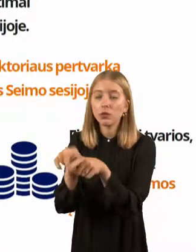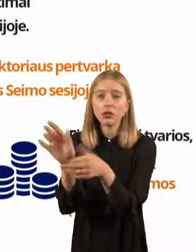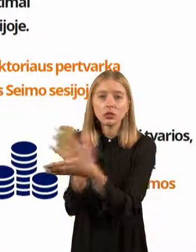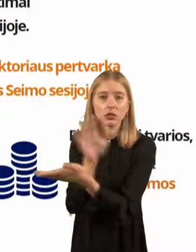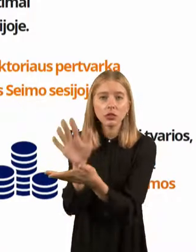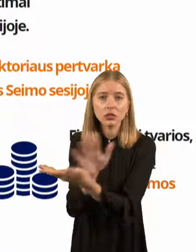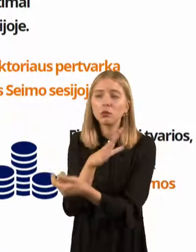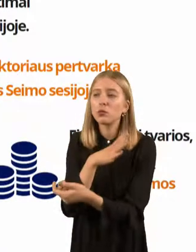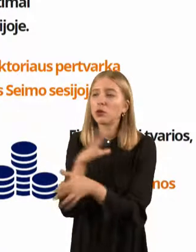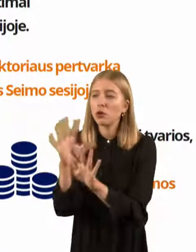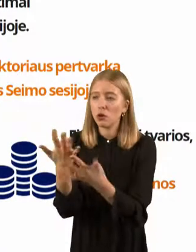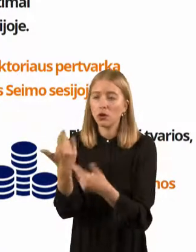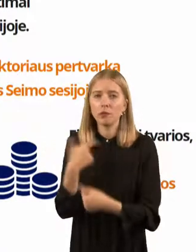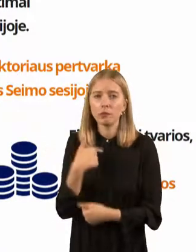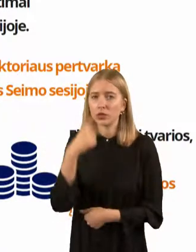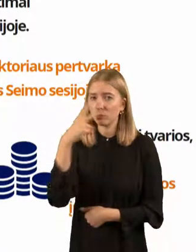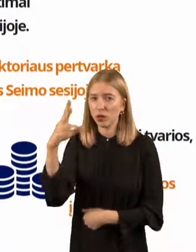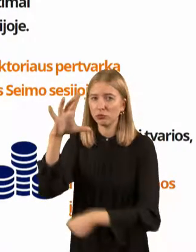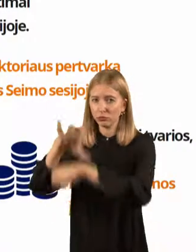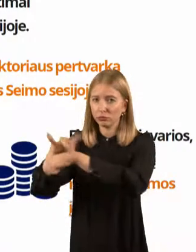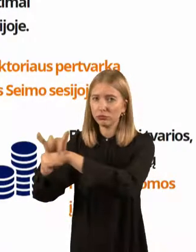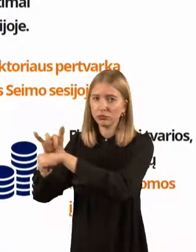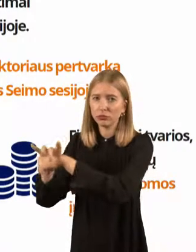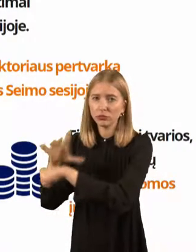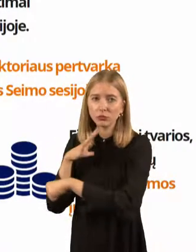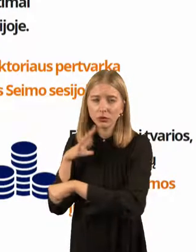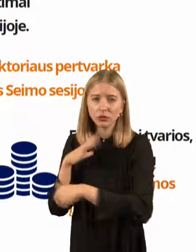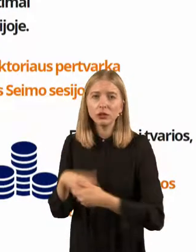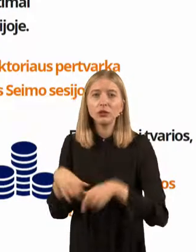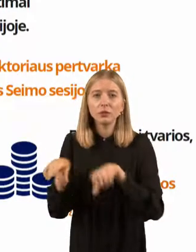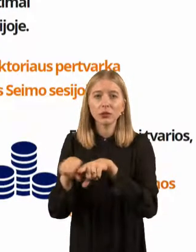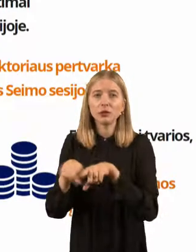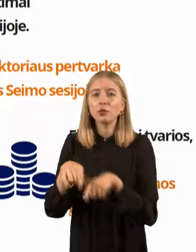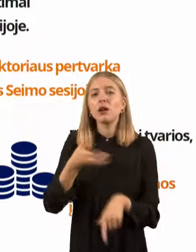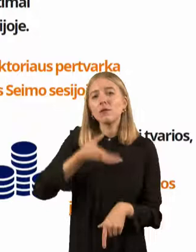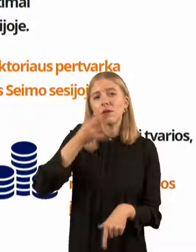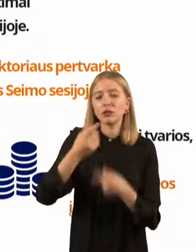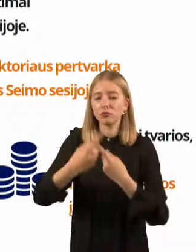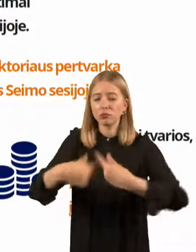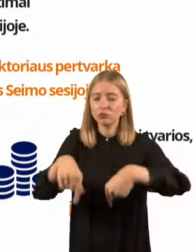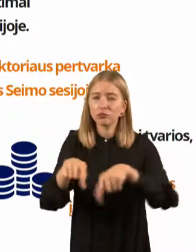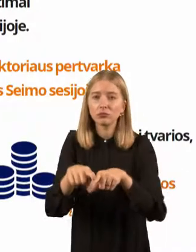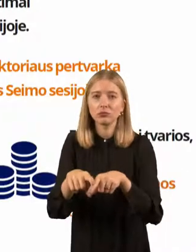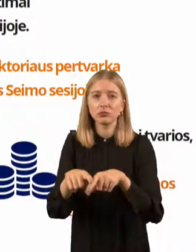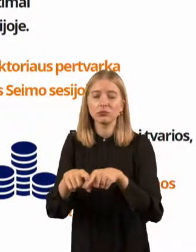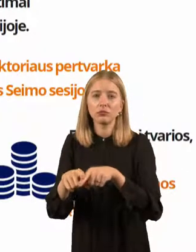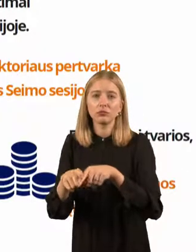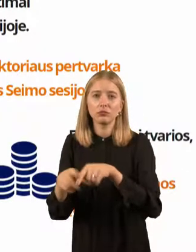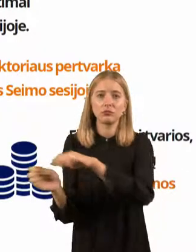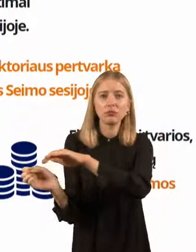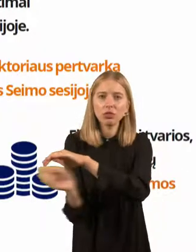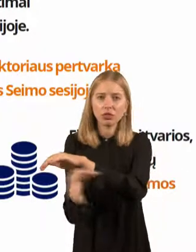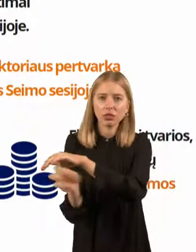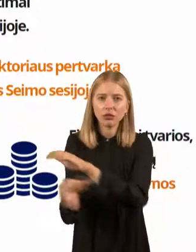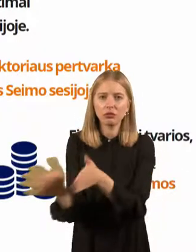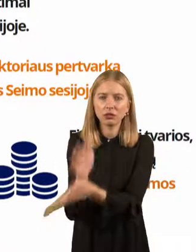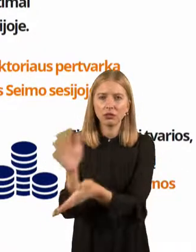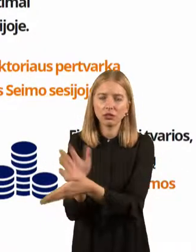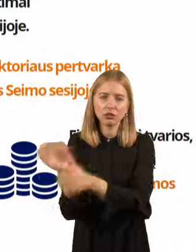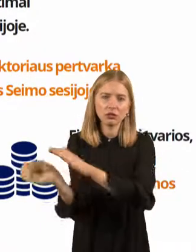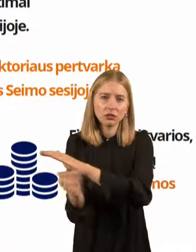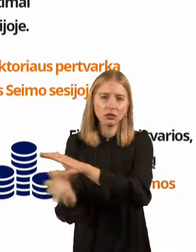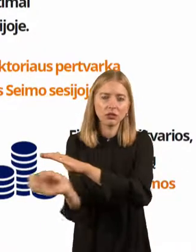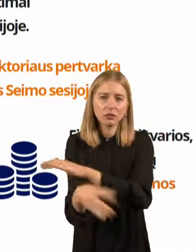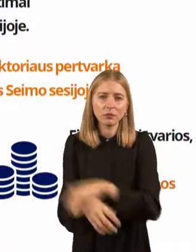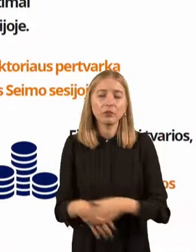receiving low quality water. And Prime Minister already mentioned in his introductory